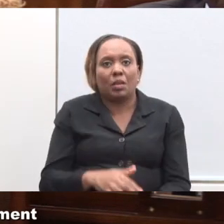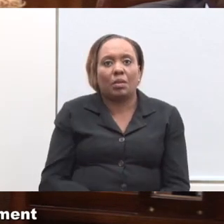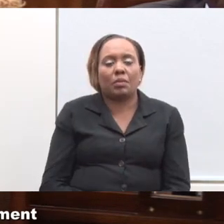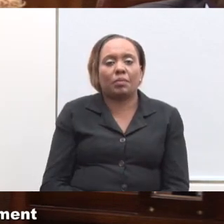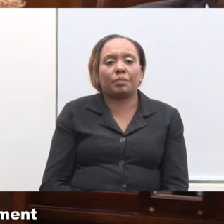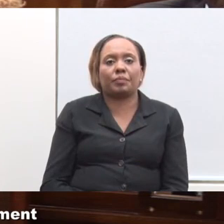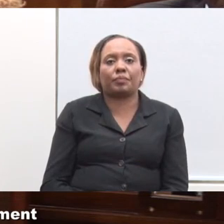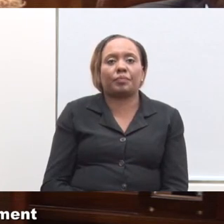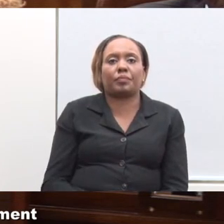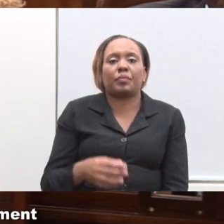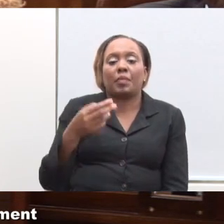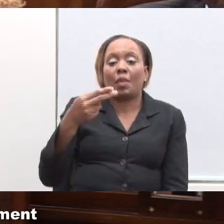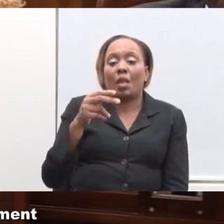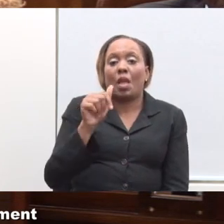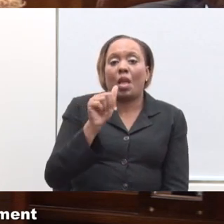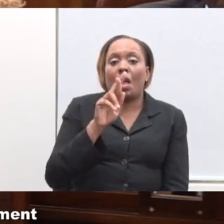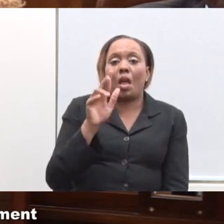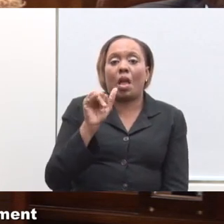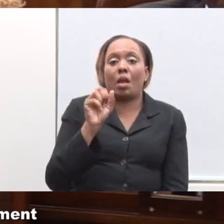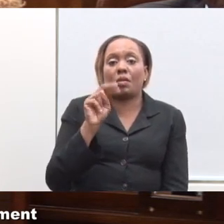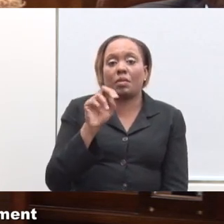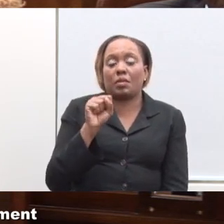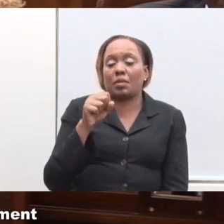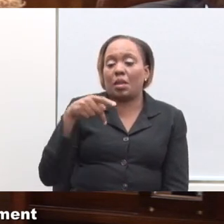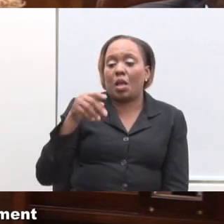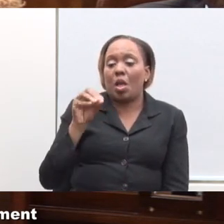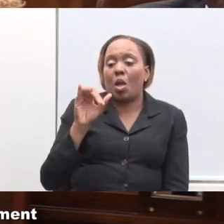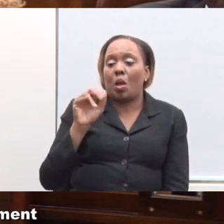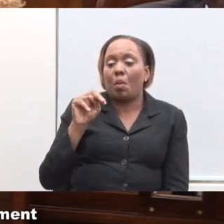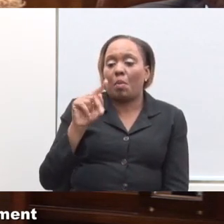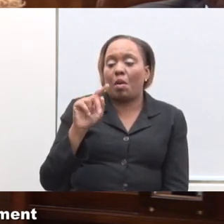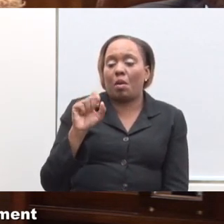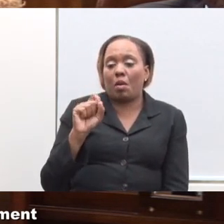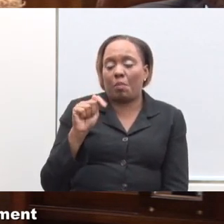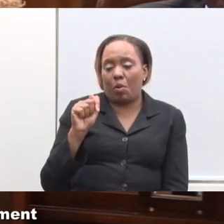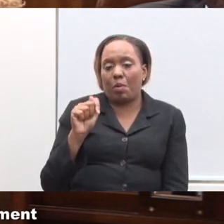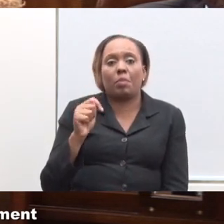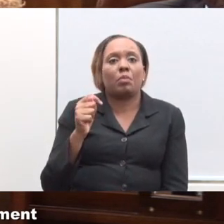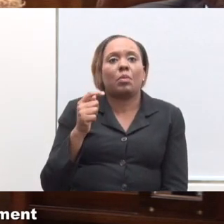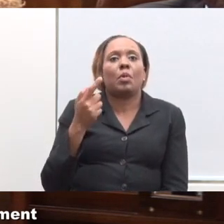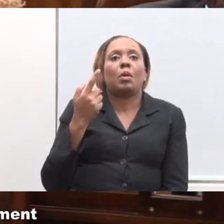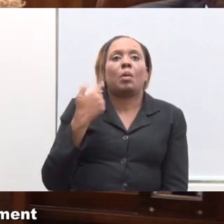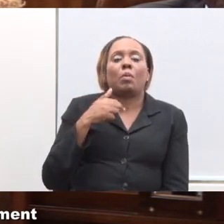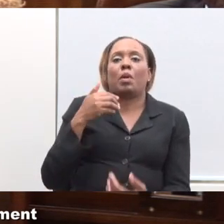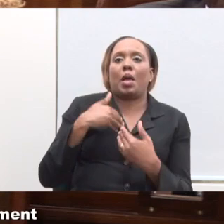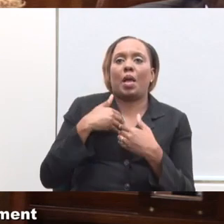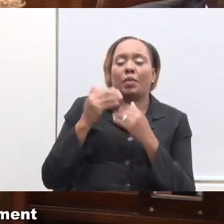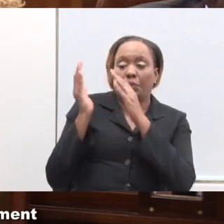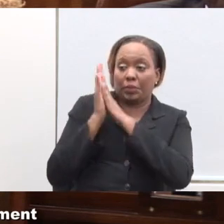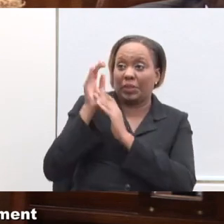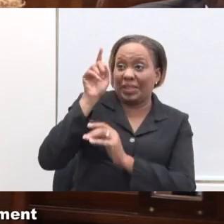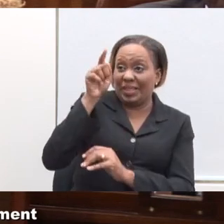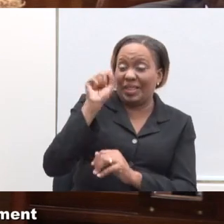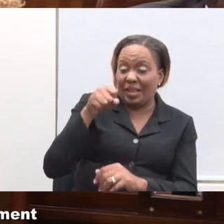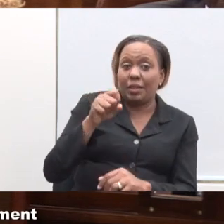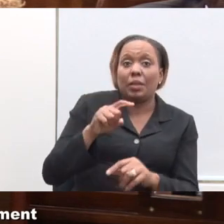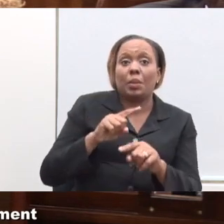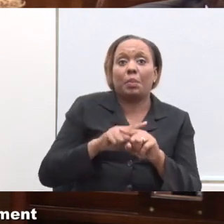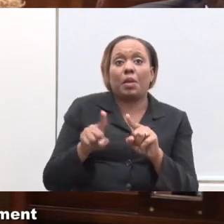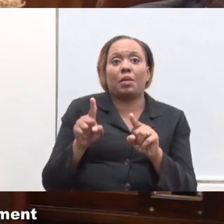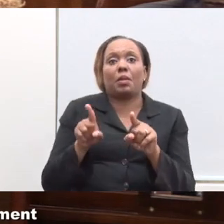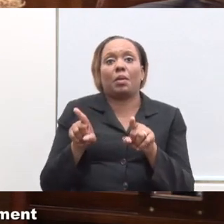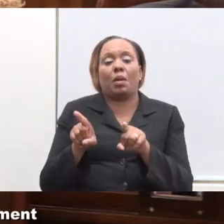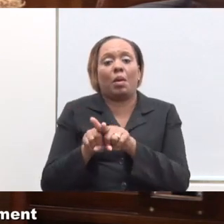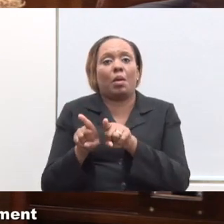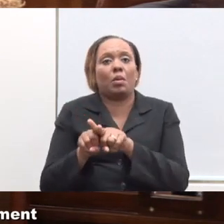beds. Between the St. Lucie District Hospital and the Elaine Canterbury Center, I'm told that we have another 30